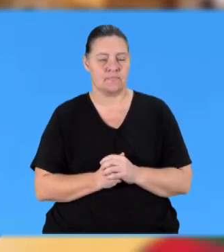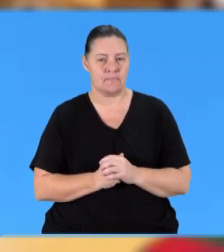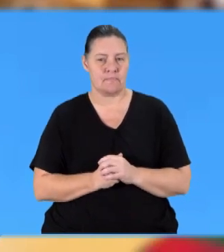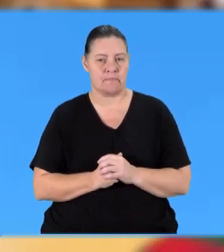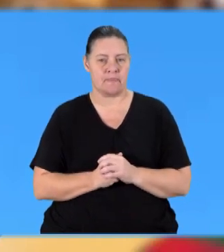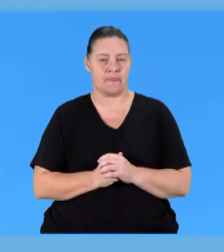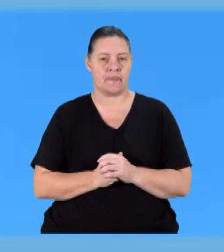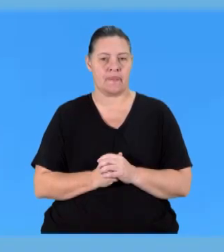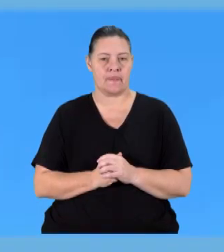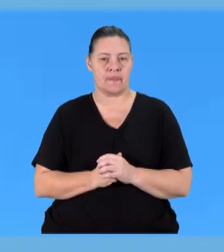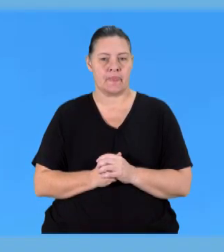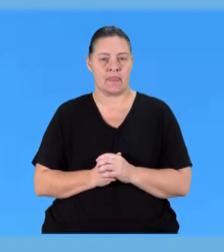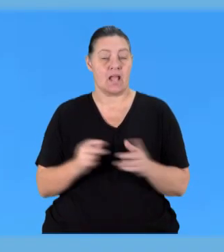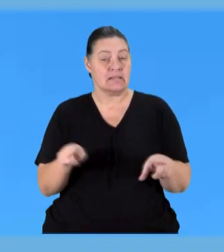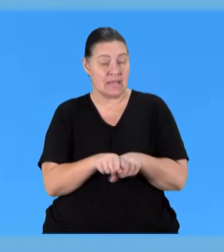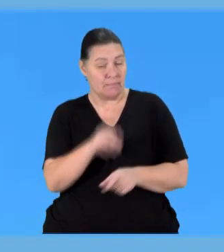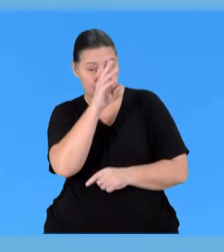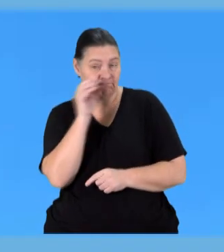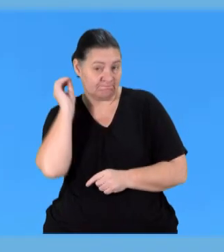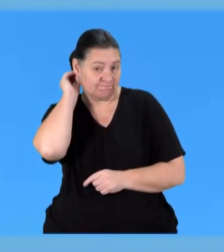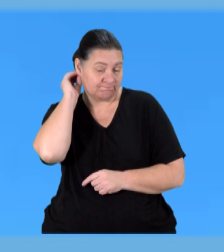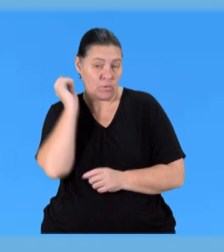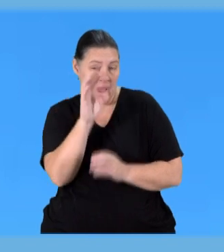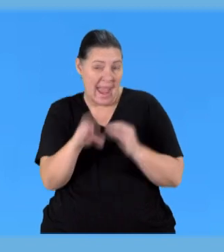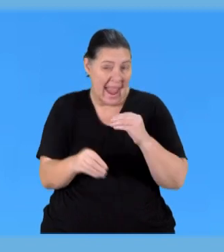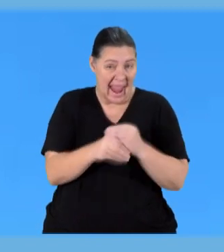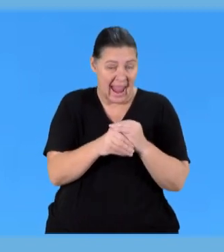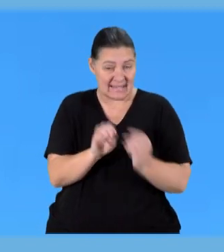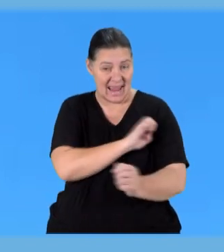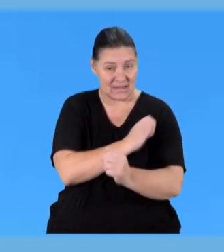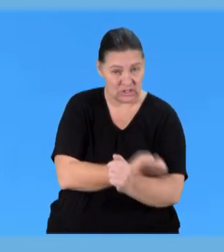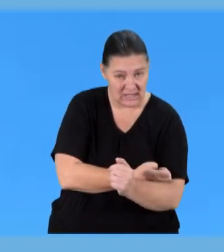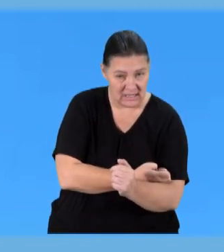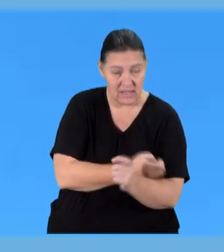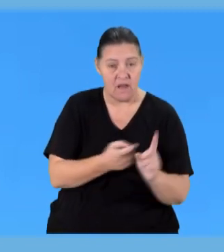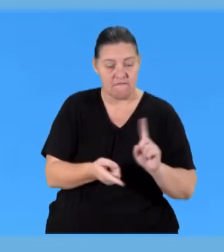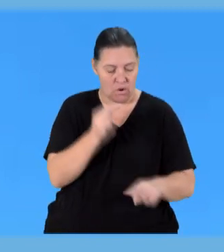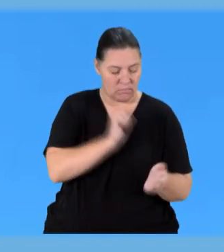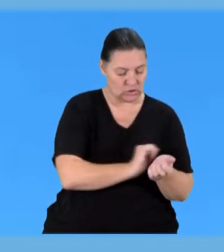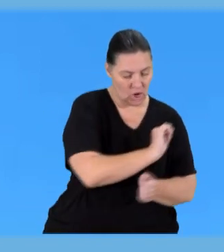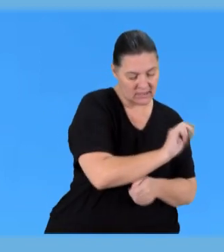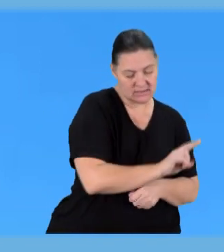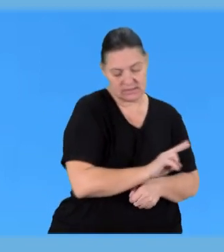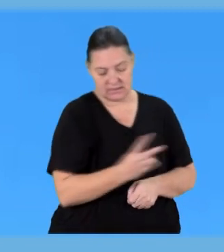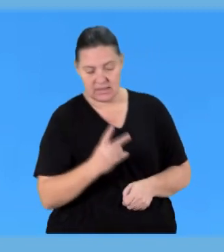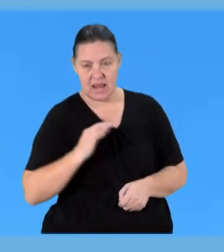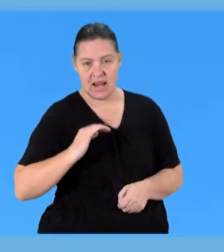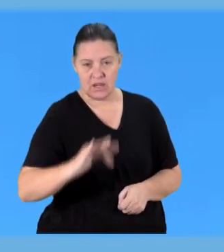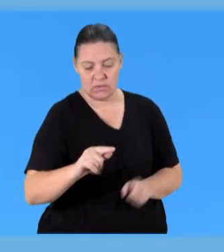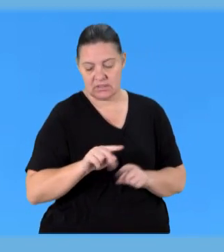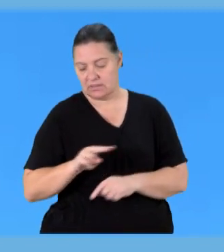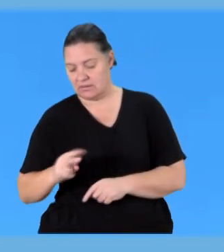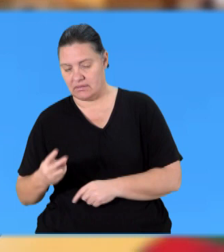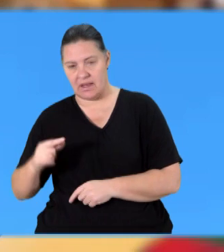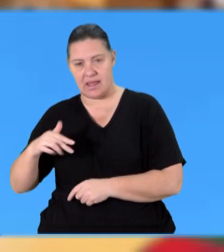And when we need to also note that when we are adding energy, we are moving from solid, liquid to gas. When we